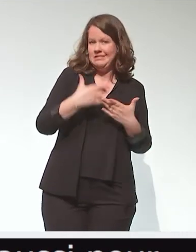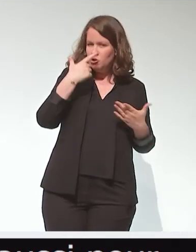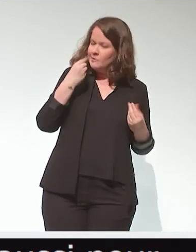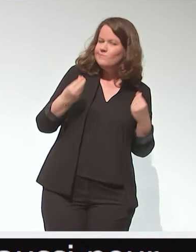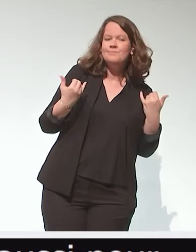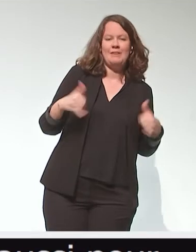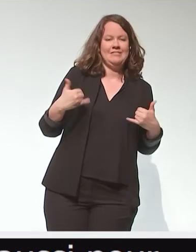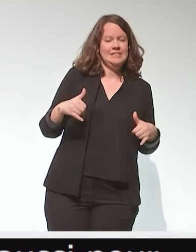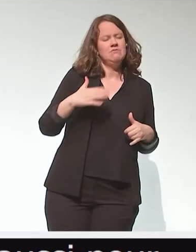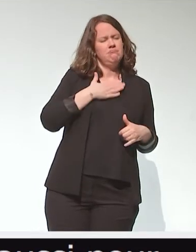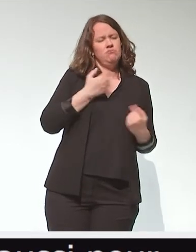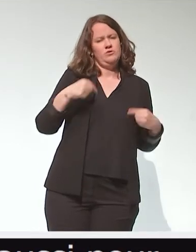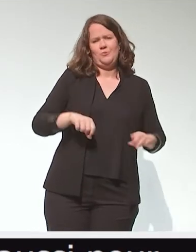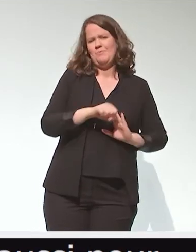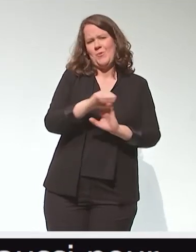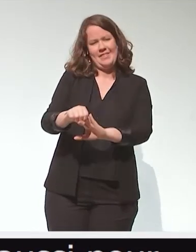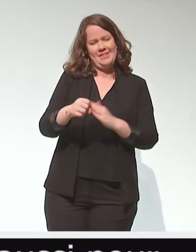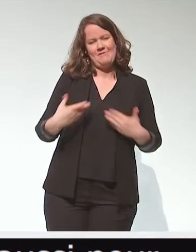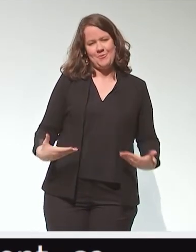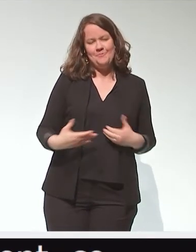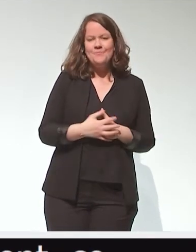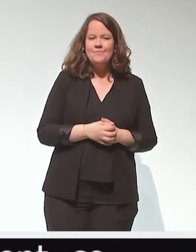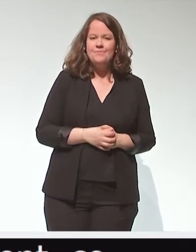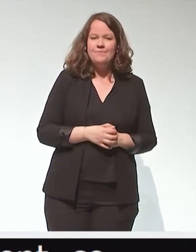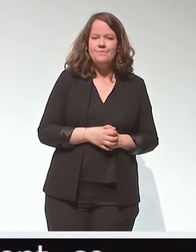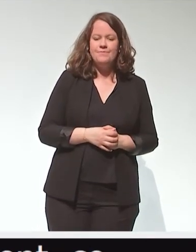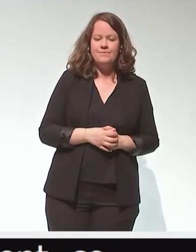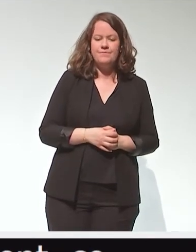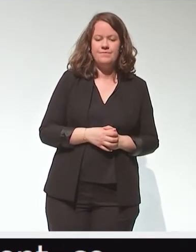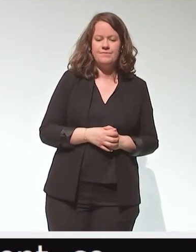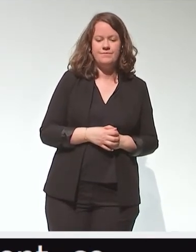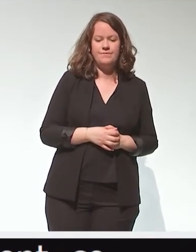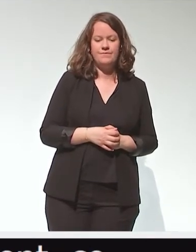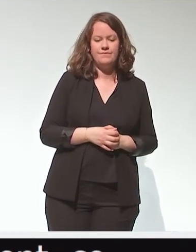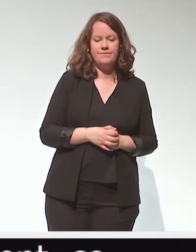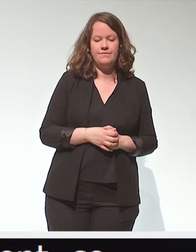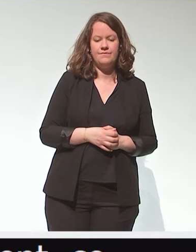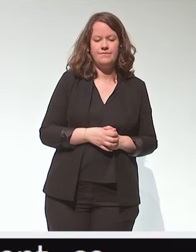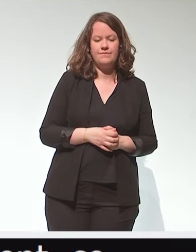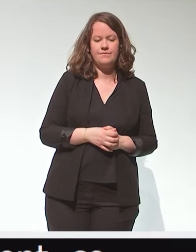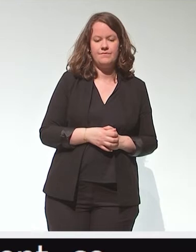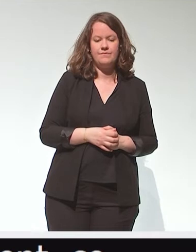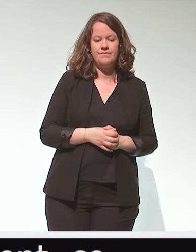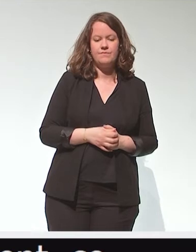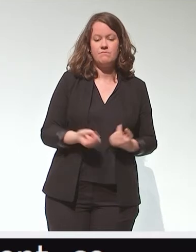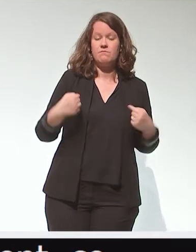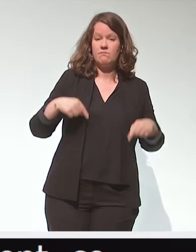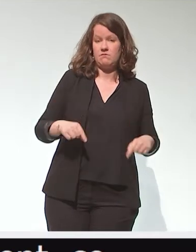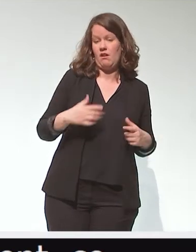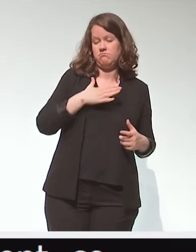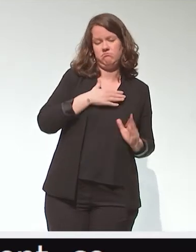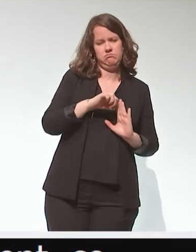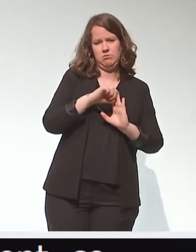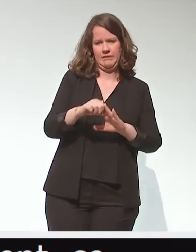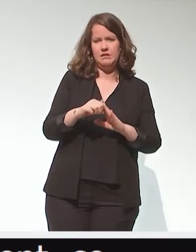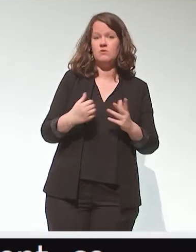one of the Czech current government, is the law on social enterprises, and the